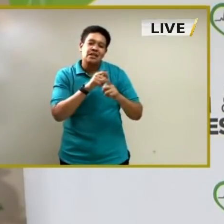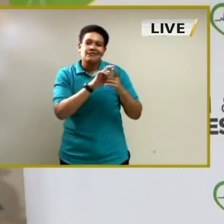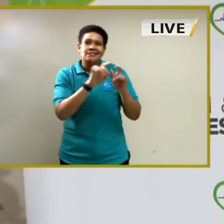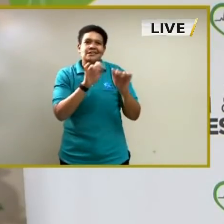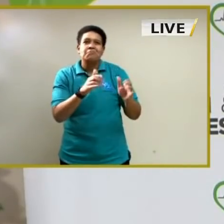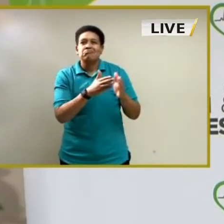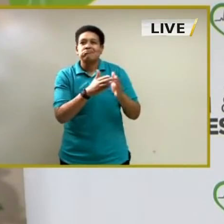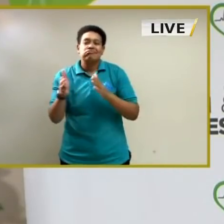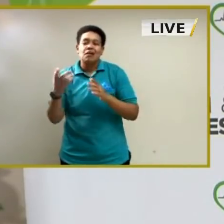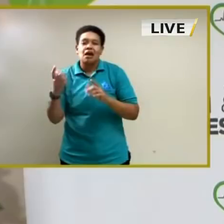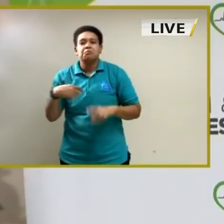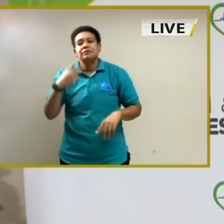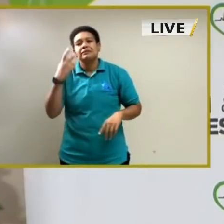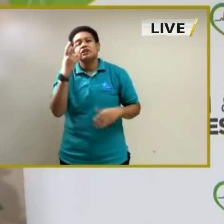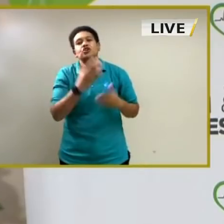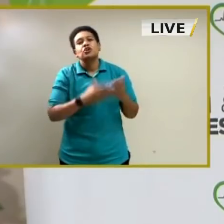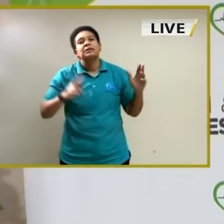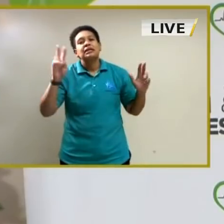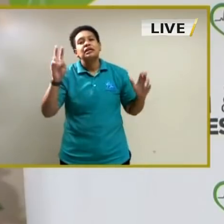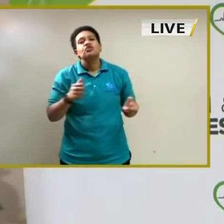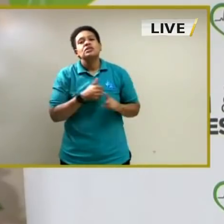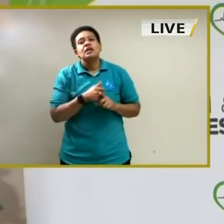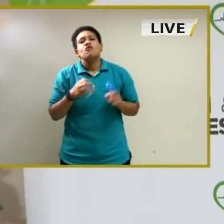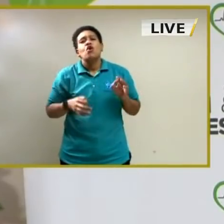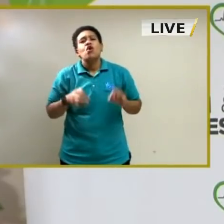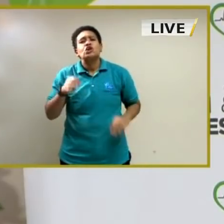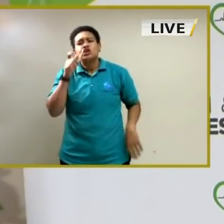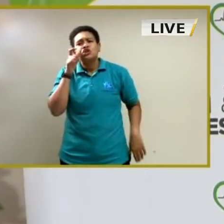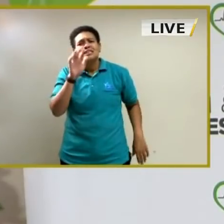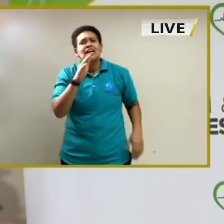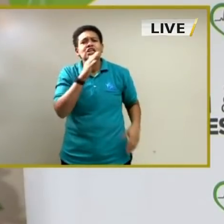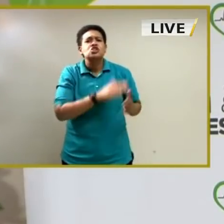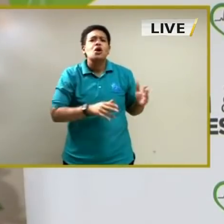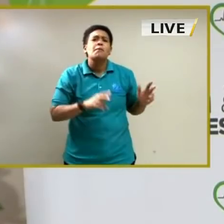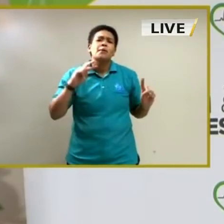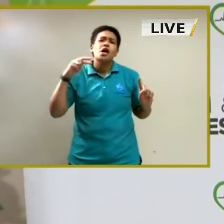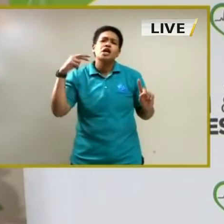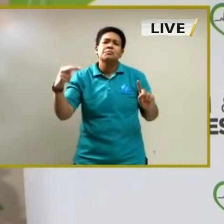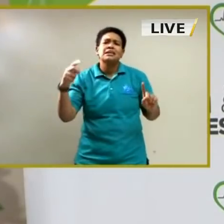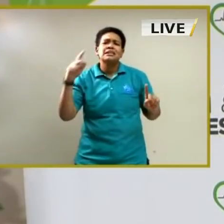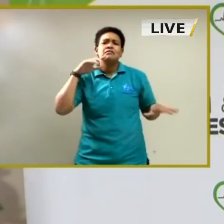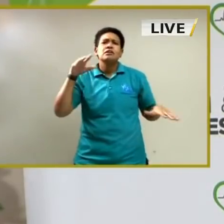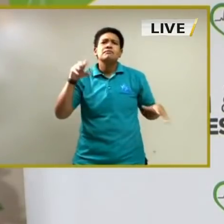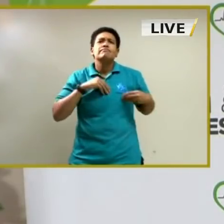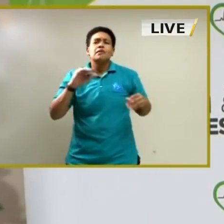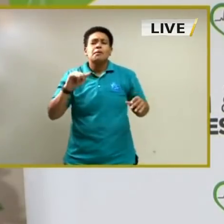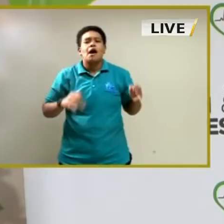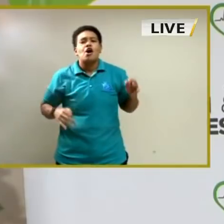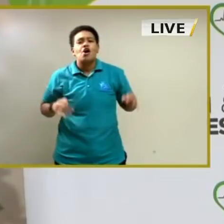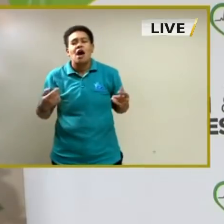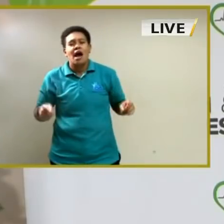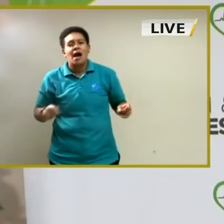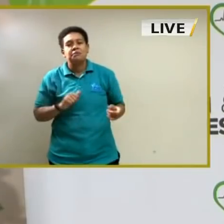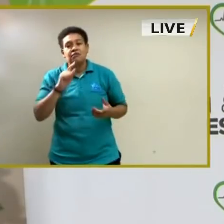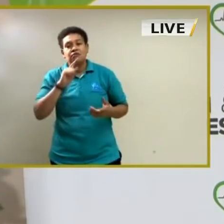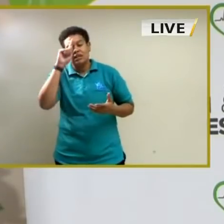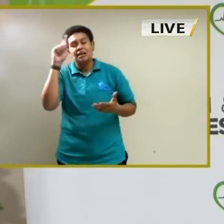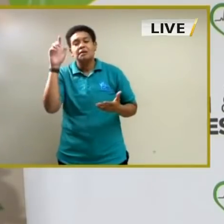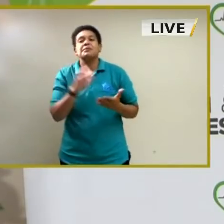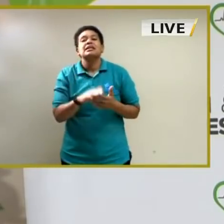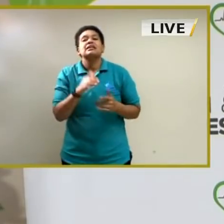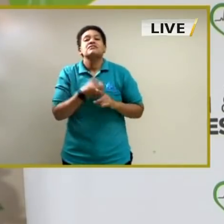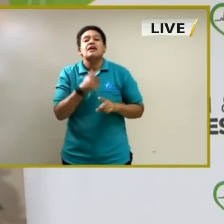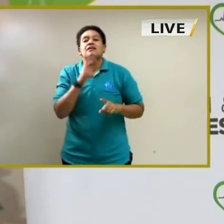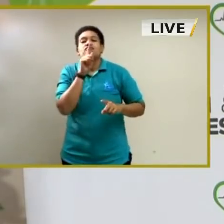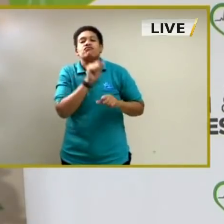would have seen some issues in the courts recently and some positions taken by the courts, which I believe is